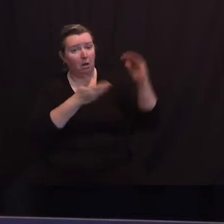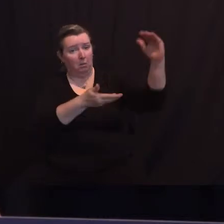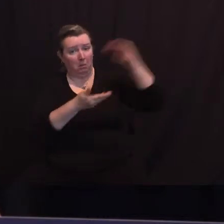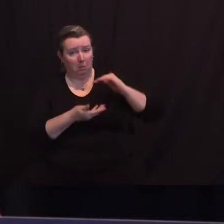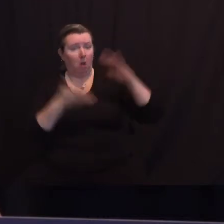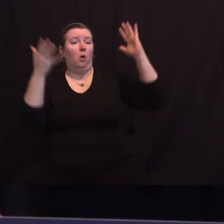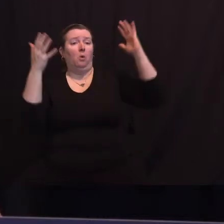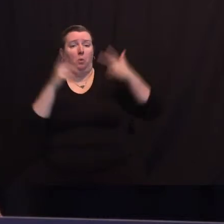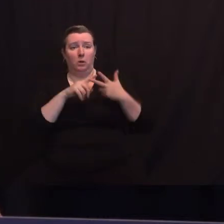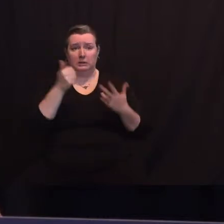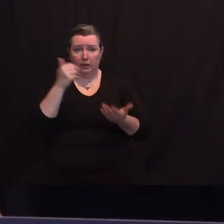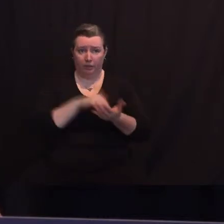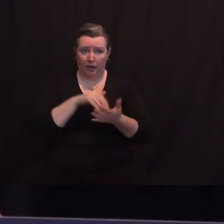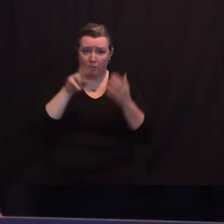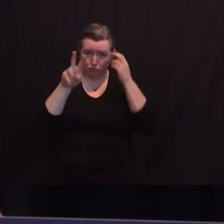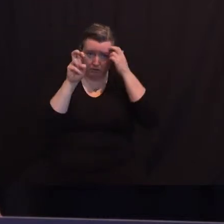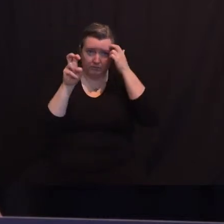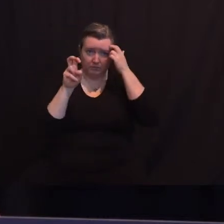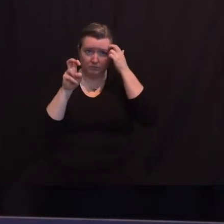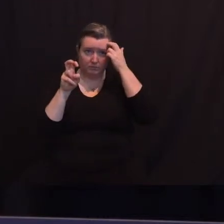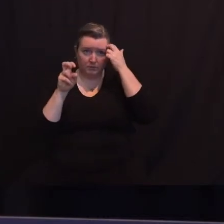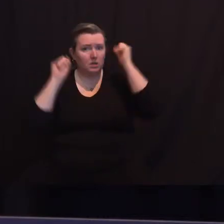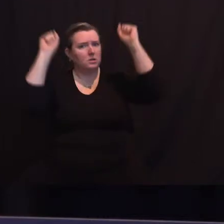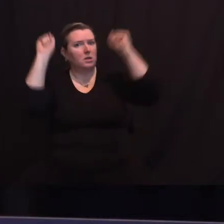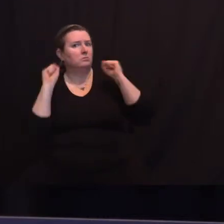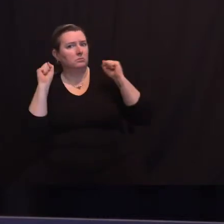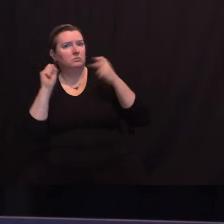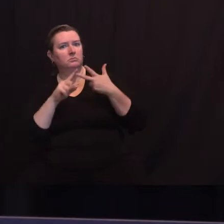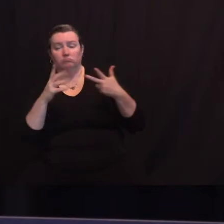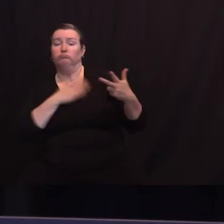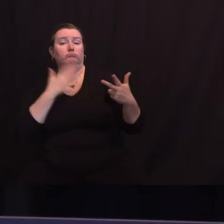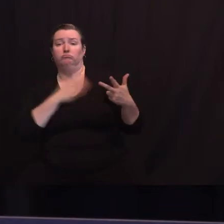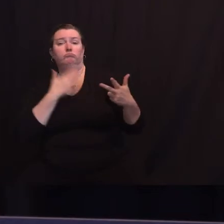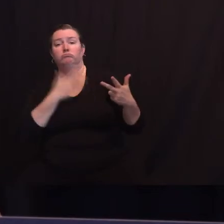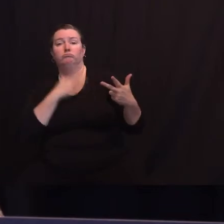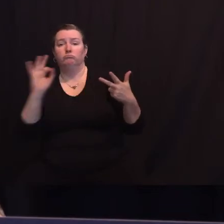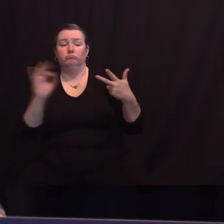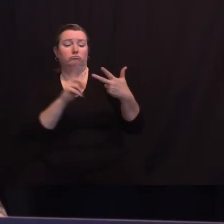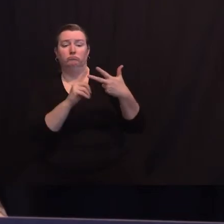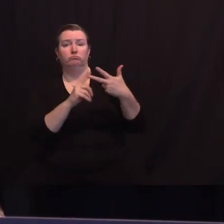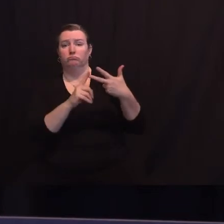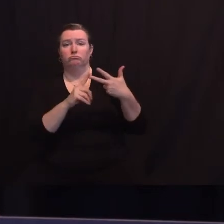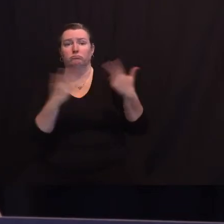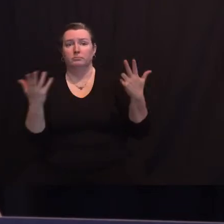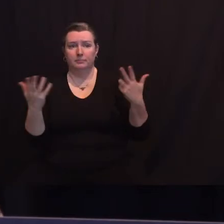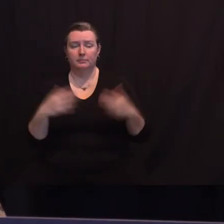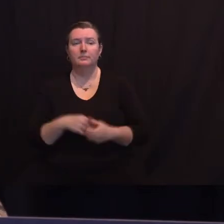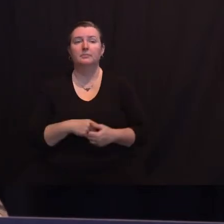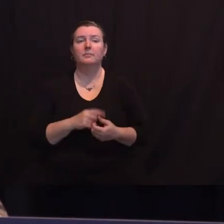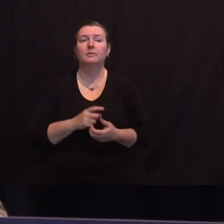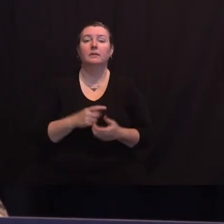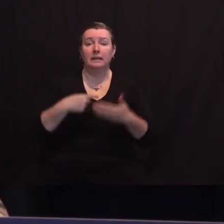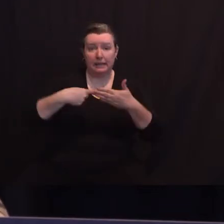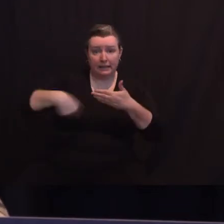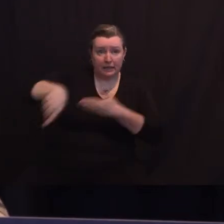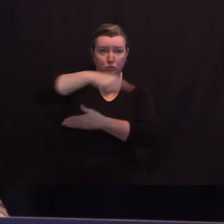pleasant surprise, A pleasant surprise. given all the surprises. Now, next week, we had another surprise. We are